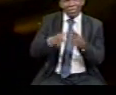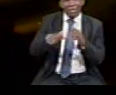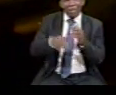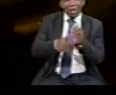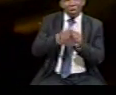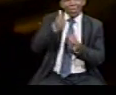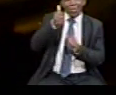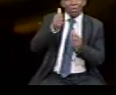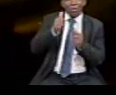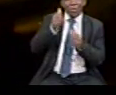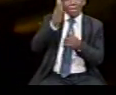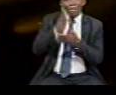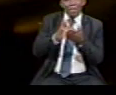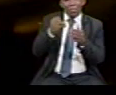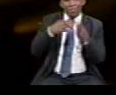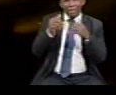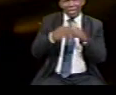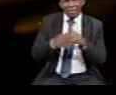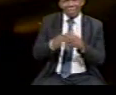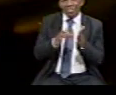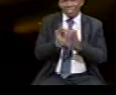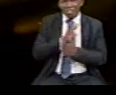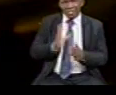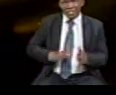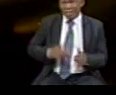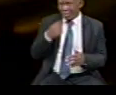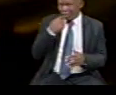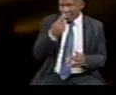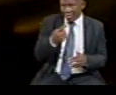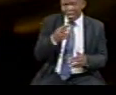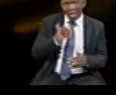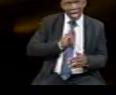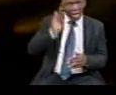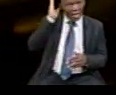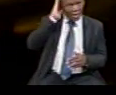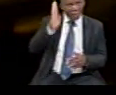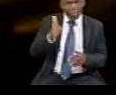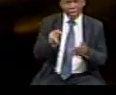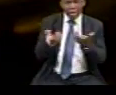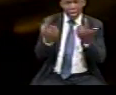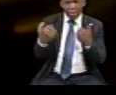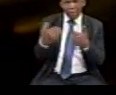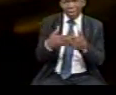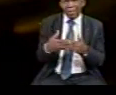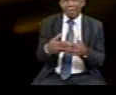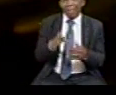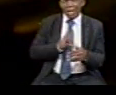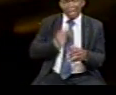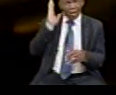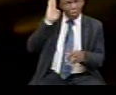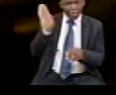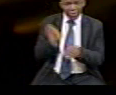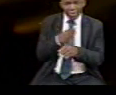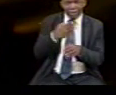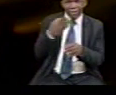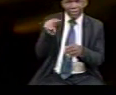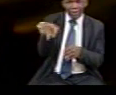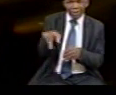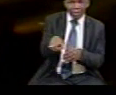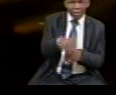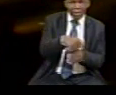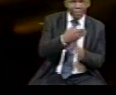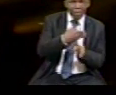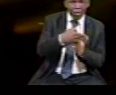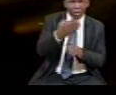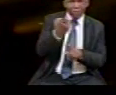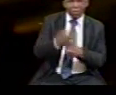he's coming? He's not going to leave the saints here on earth. He's going to take them away from the great tribulation that